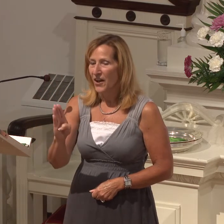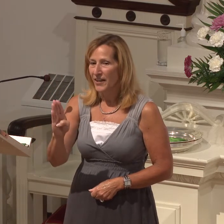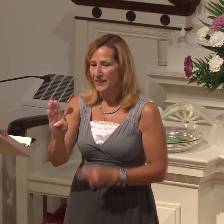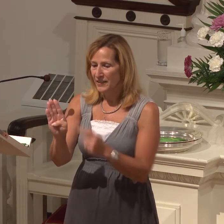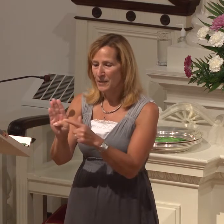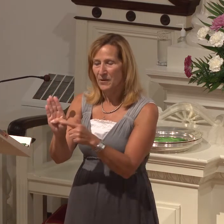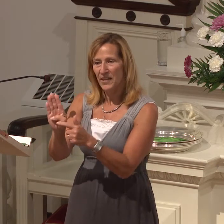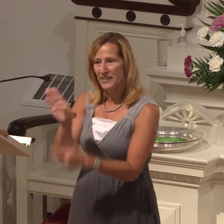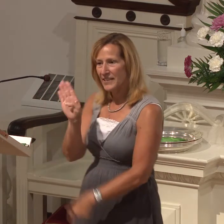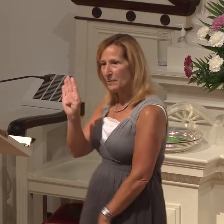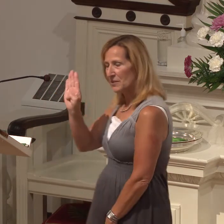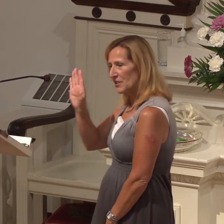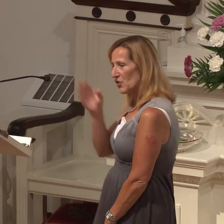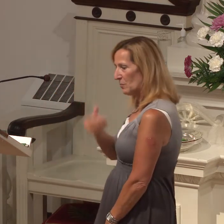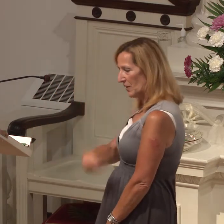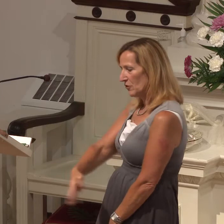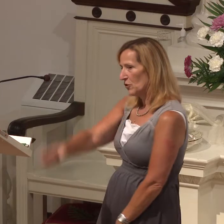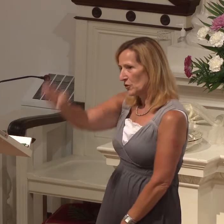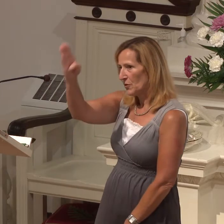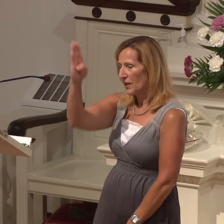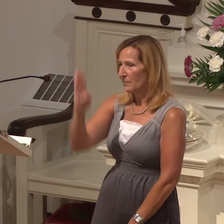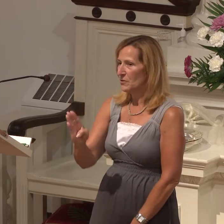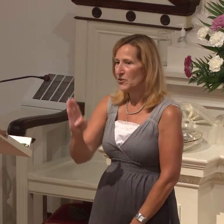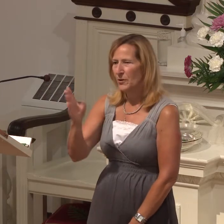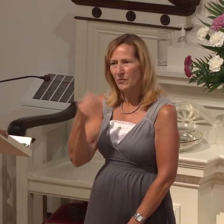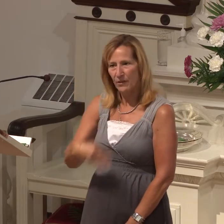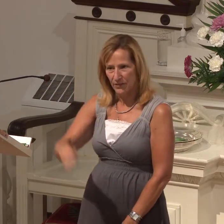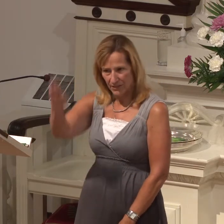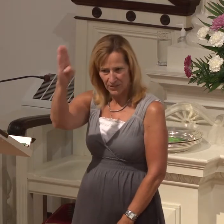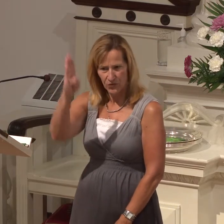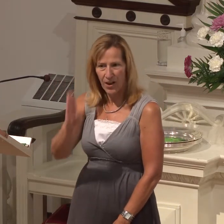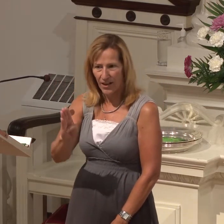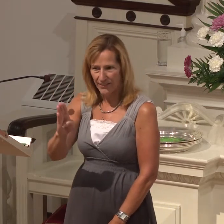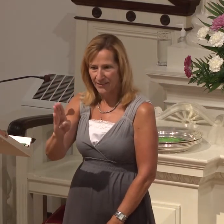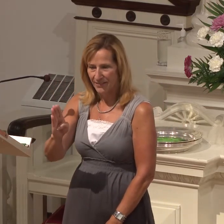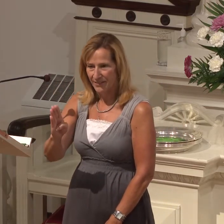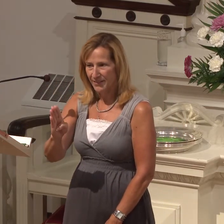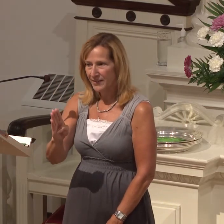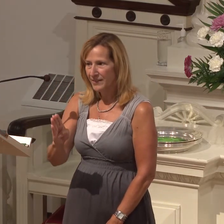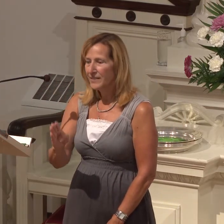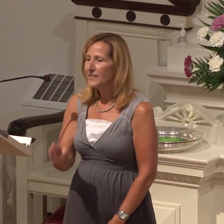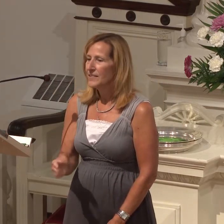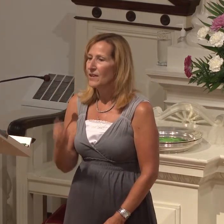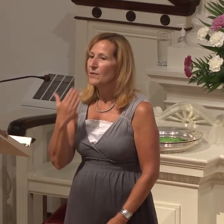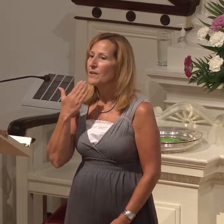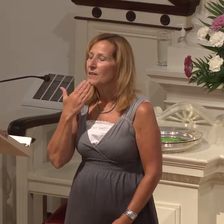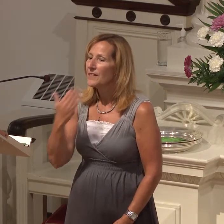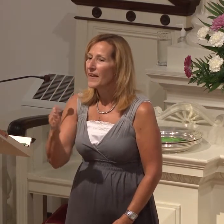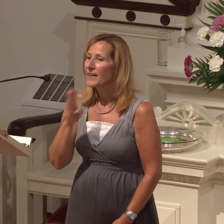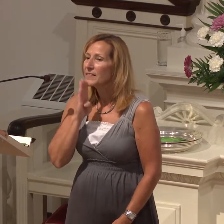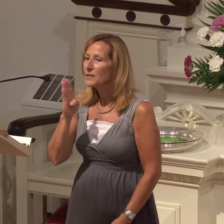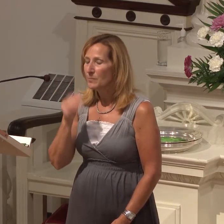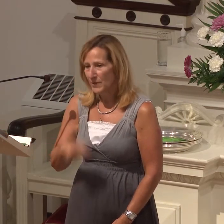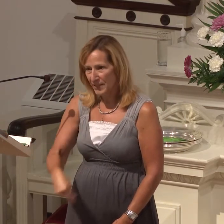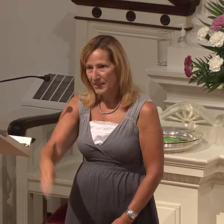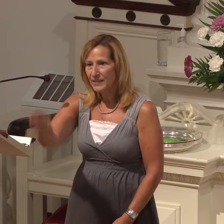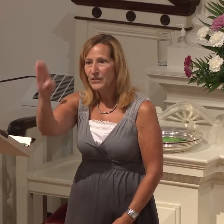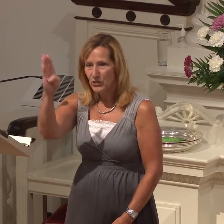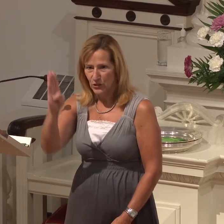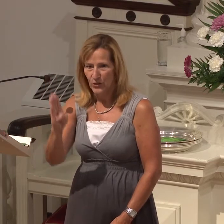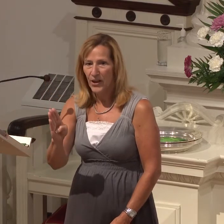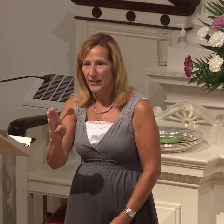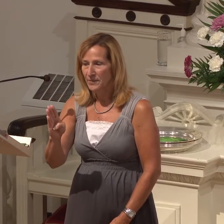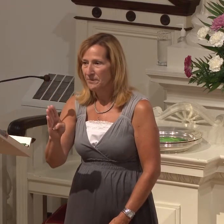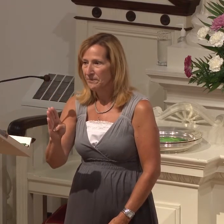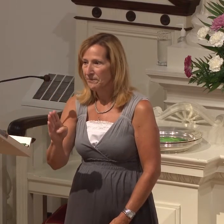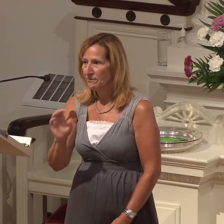to God. Keep your hand in the same position, but you're just going up. You're showing reverence to God. So thanks be